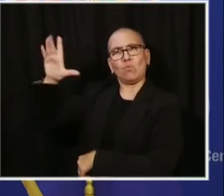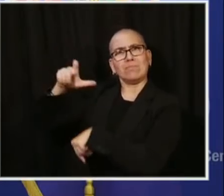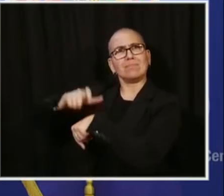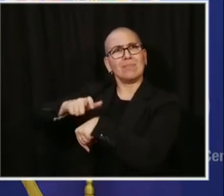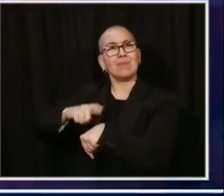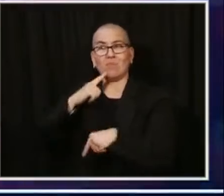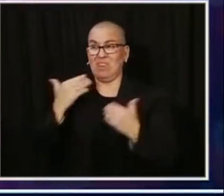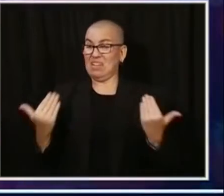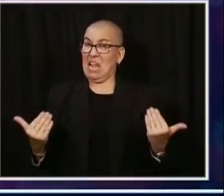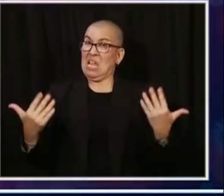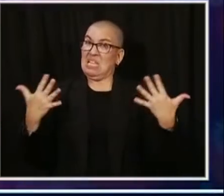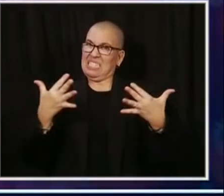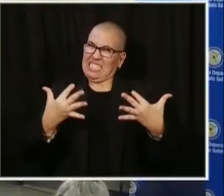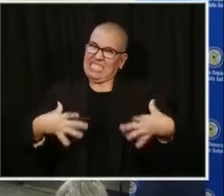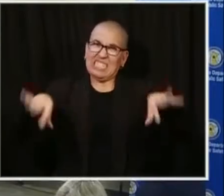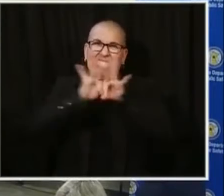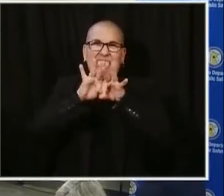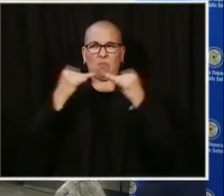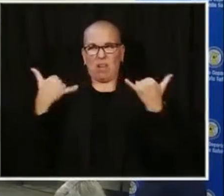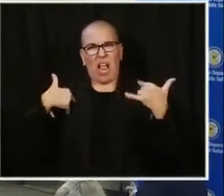Thank you.